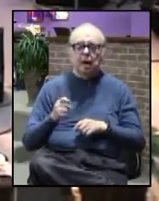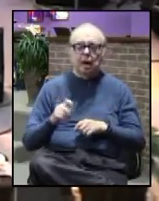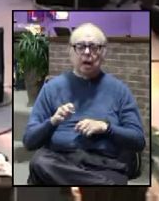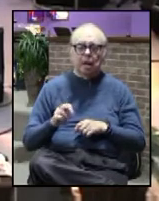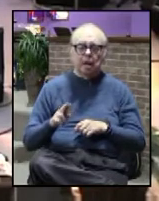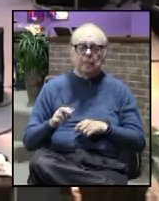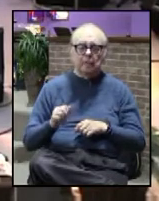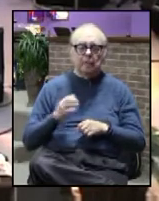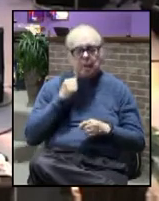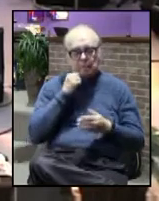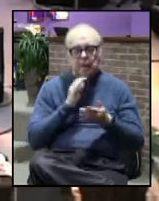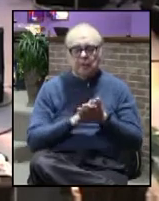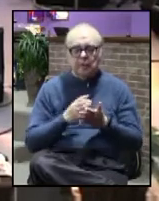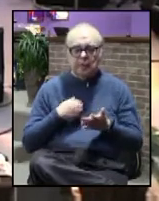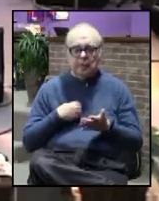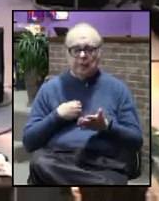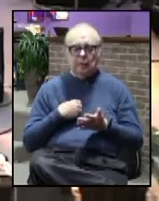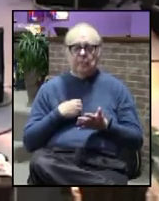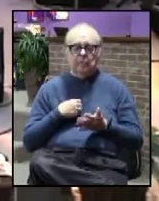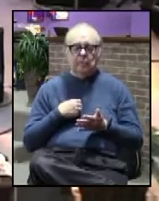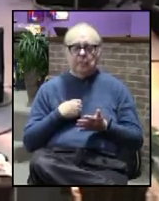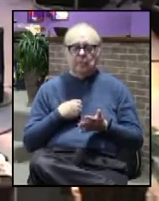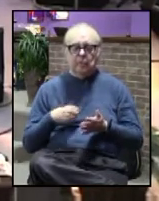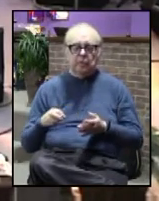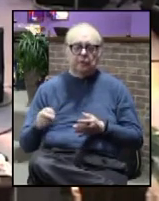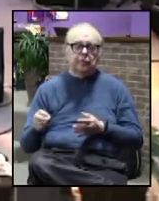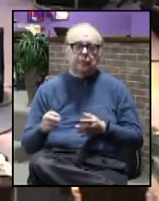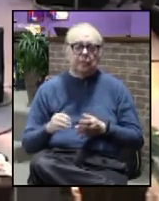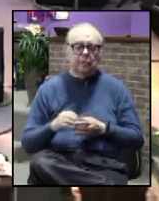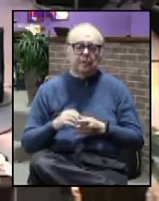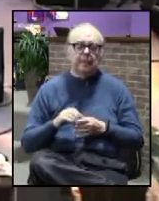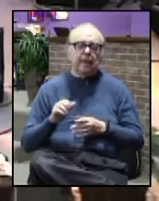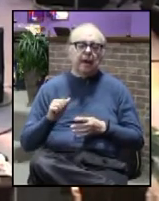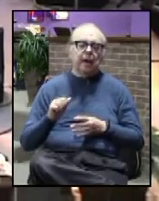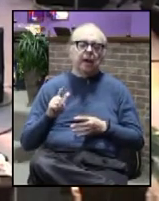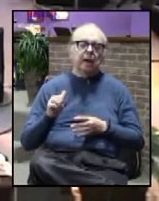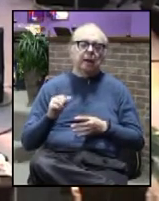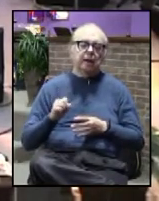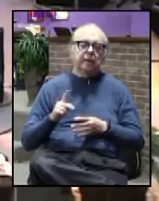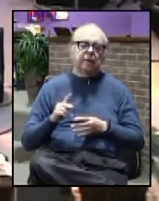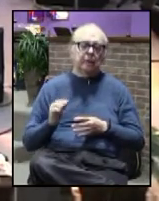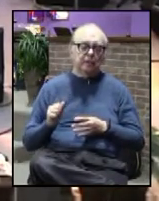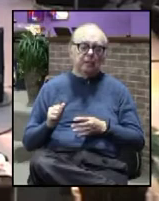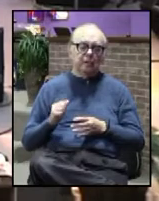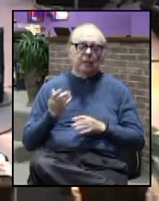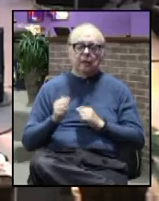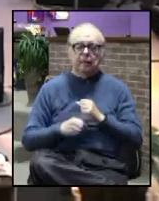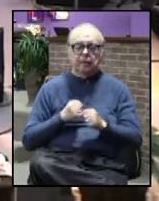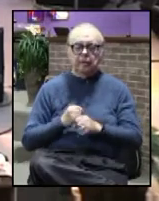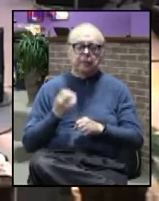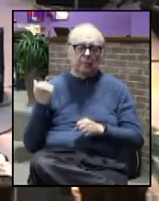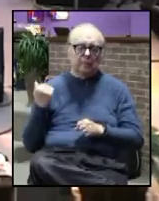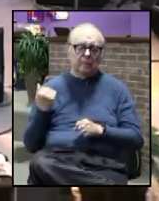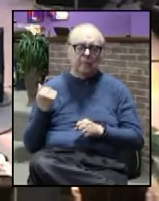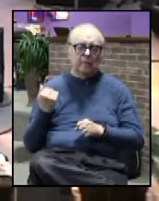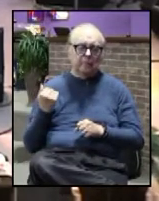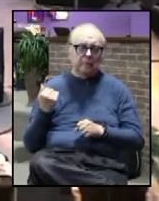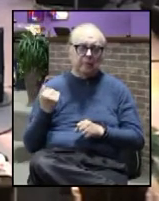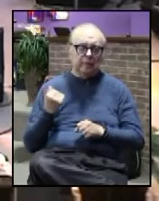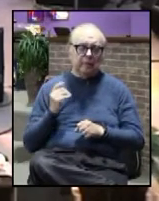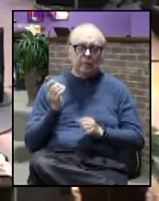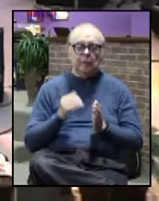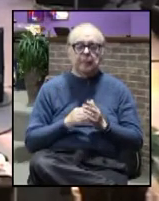My wife and I took a trip to Alaska a few years ago, and we're going back again next